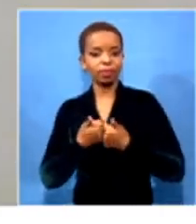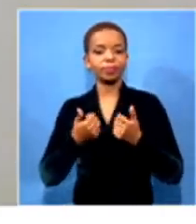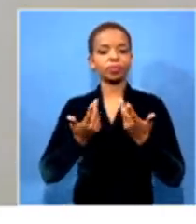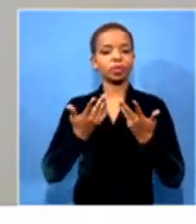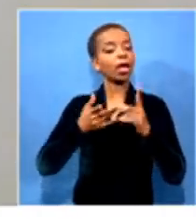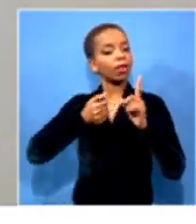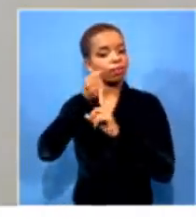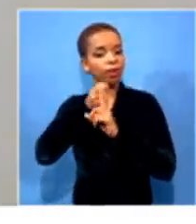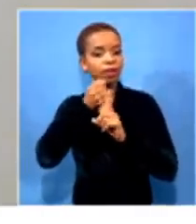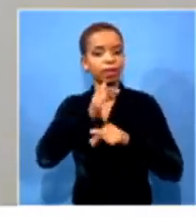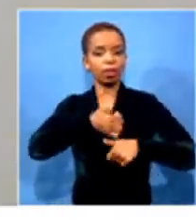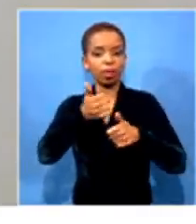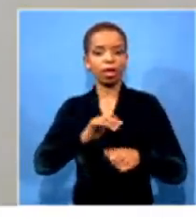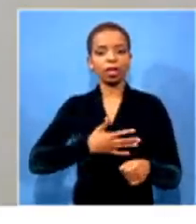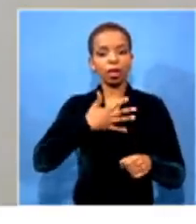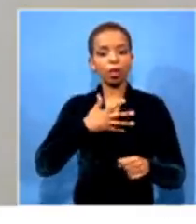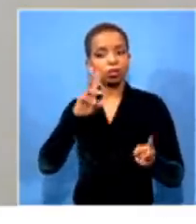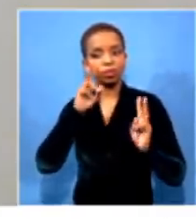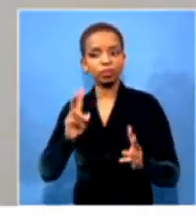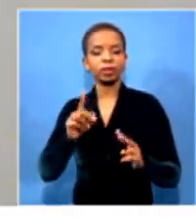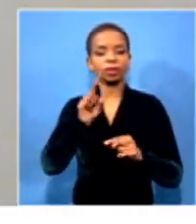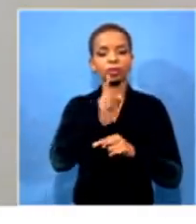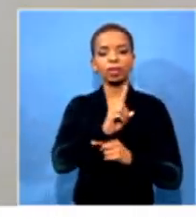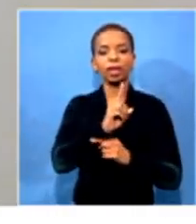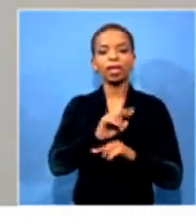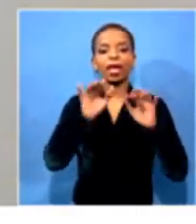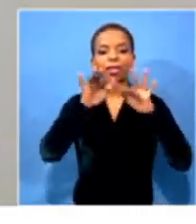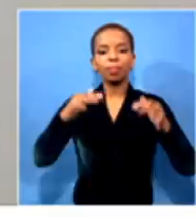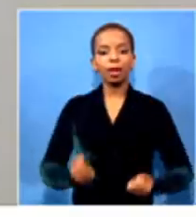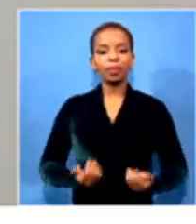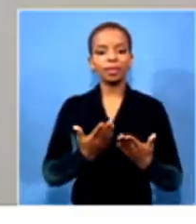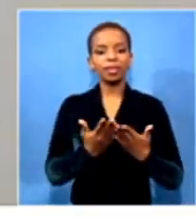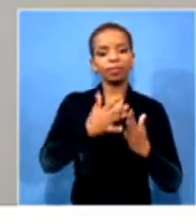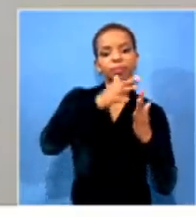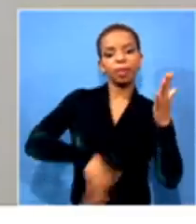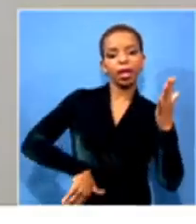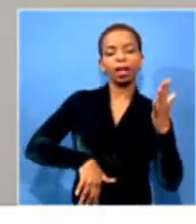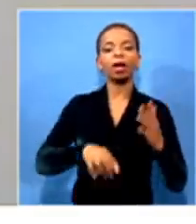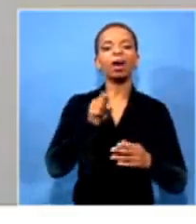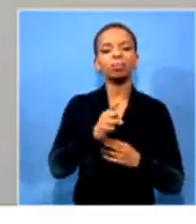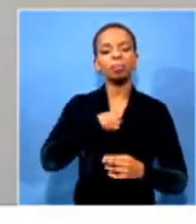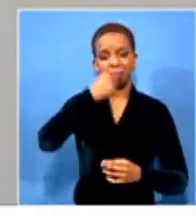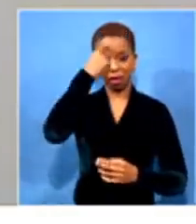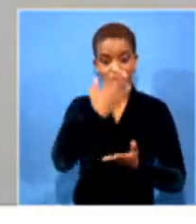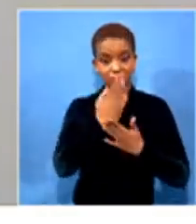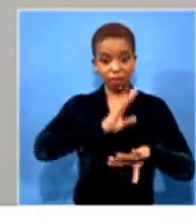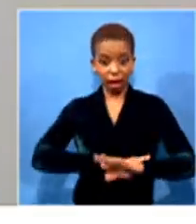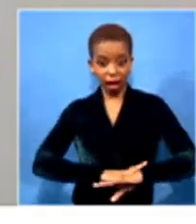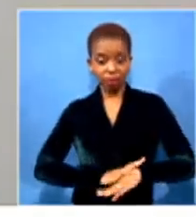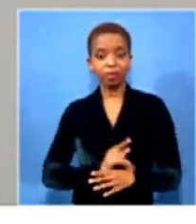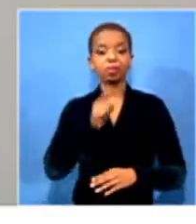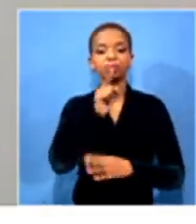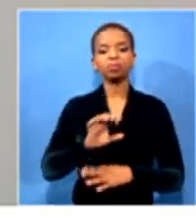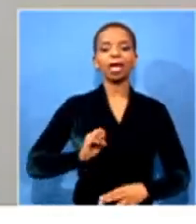revisit the public service bill, the unions have got enormous influence over what the government does. And I think sometimes the employees are the ones that